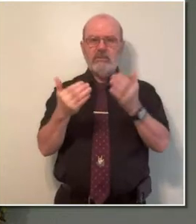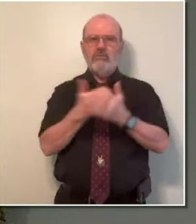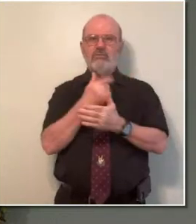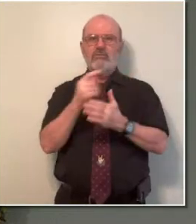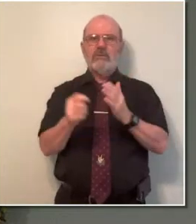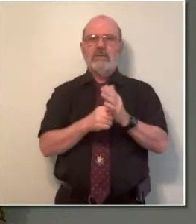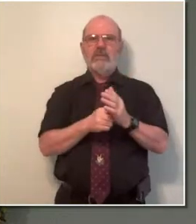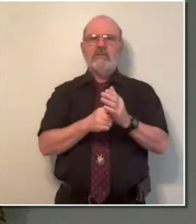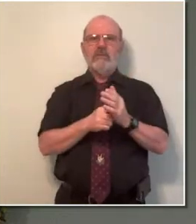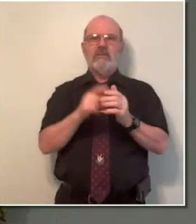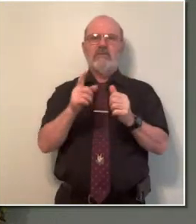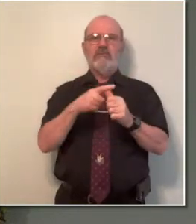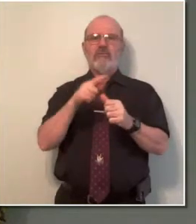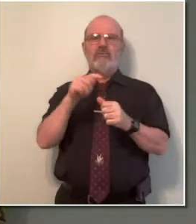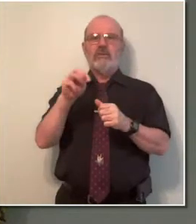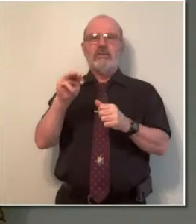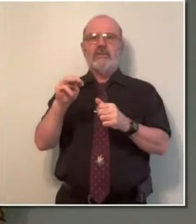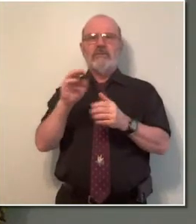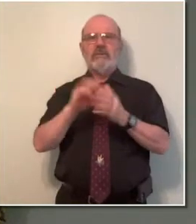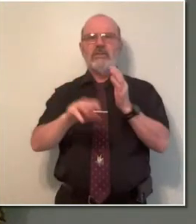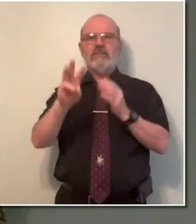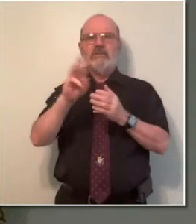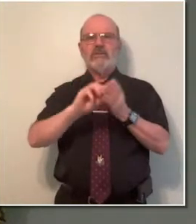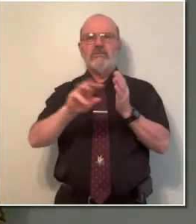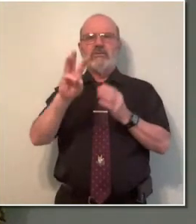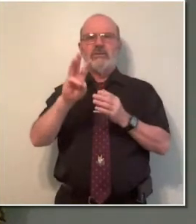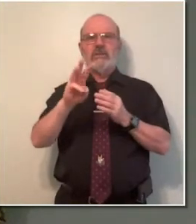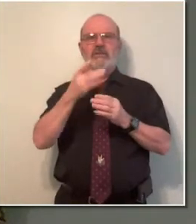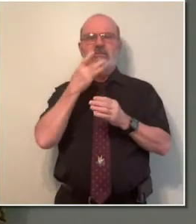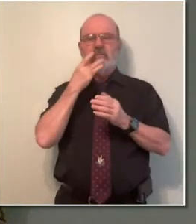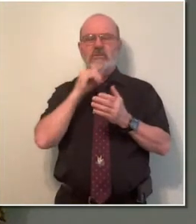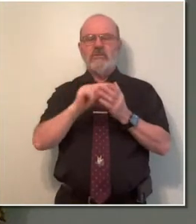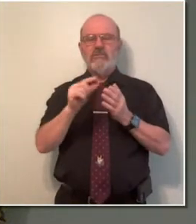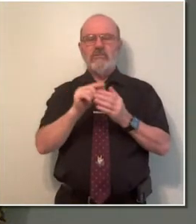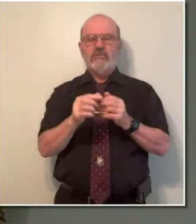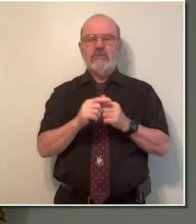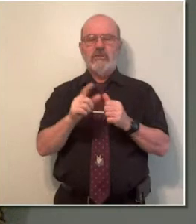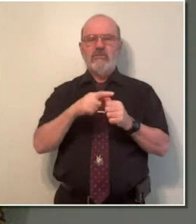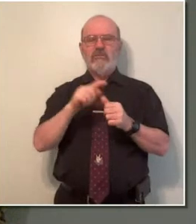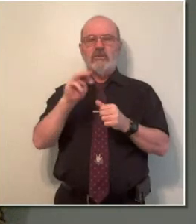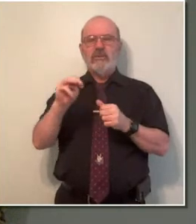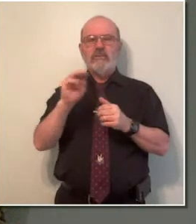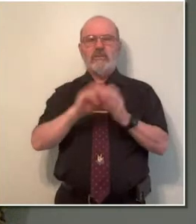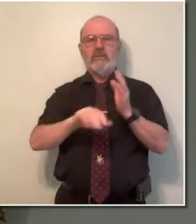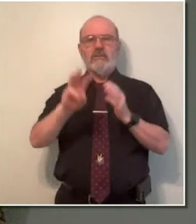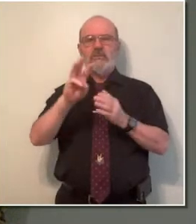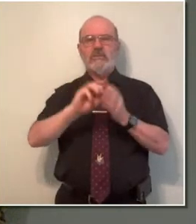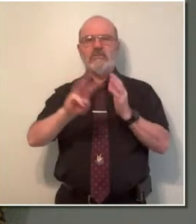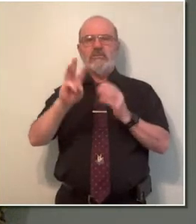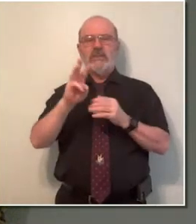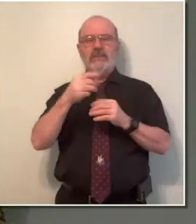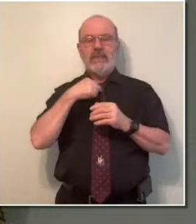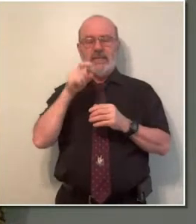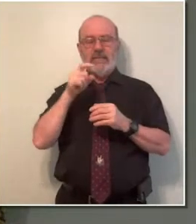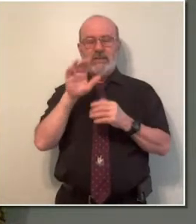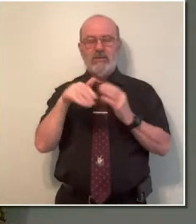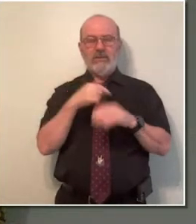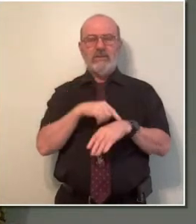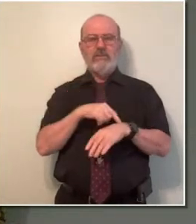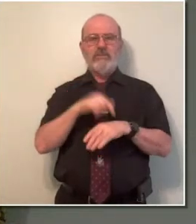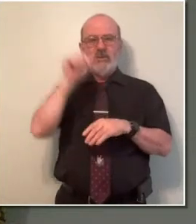1 Timothy chapter 6 and verse 6, a familiar portion of scripture, but let me read it again because I'm in need of it all the time,